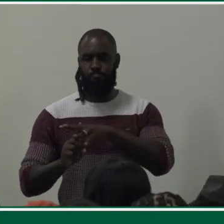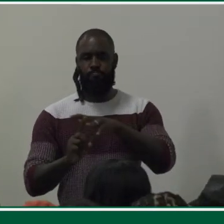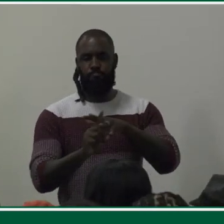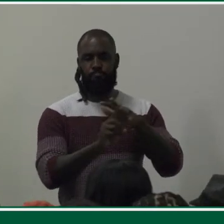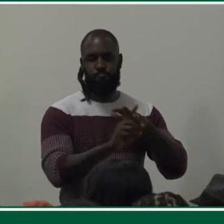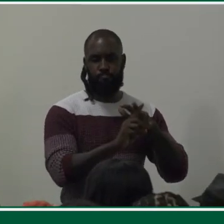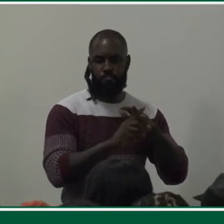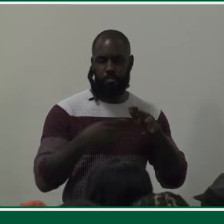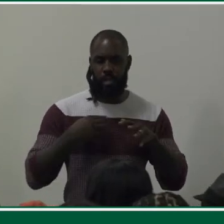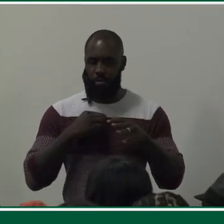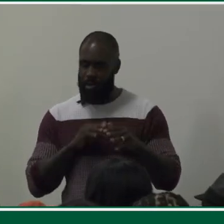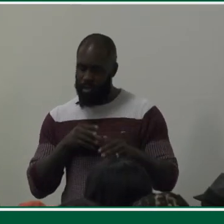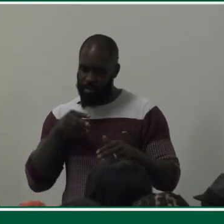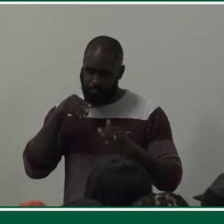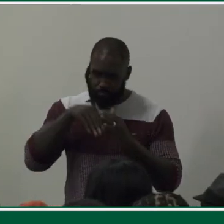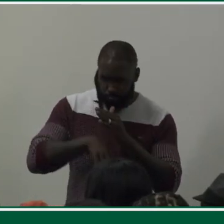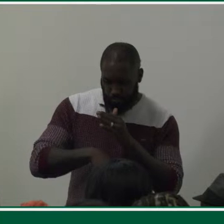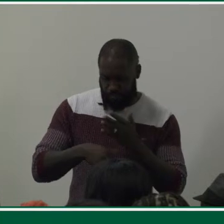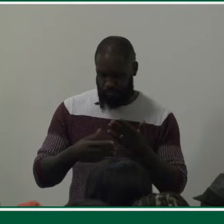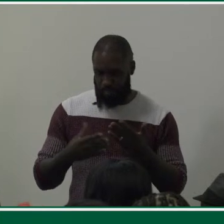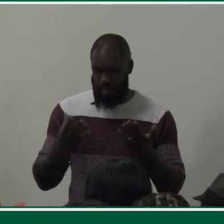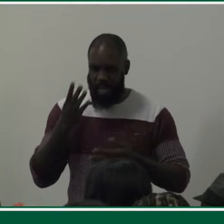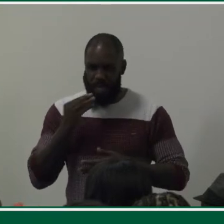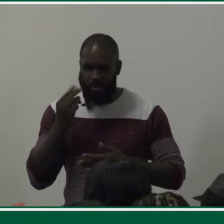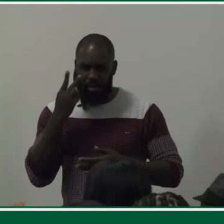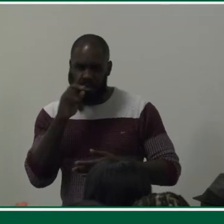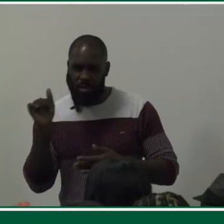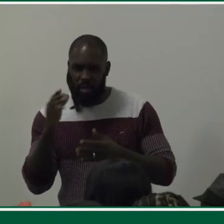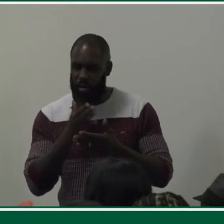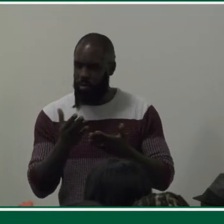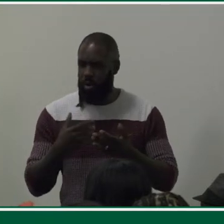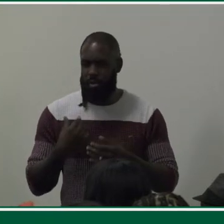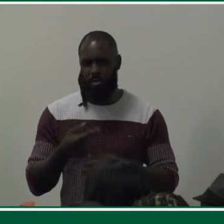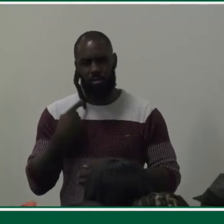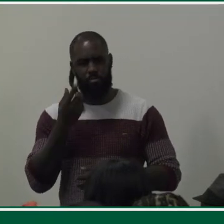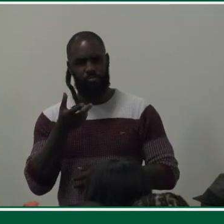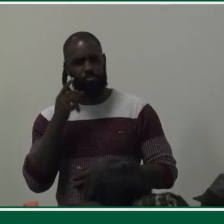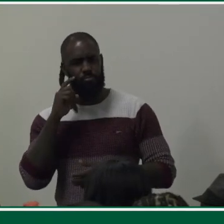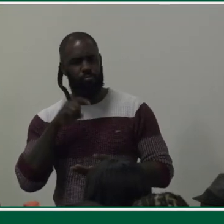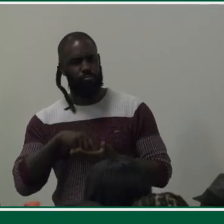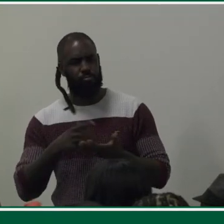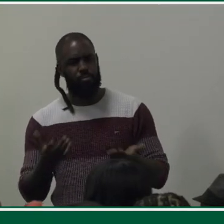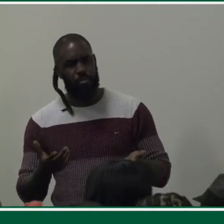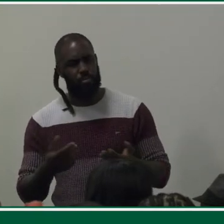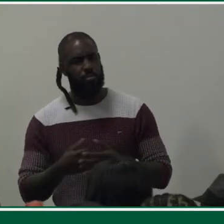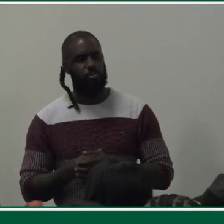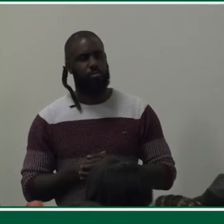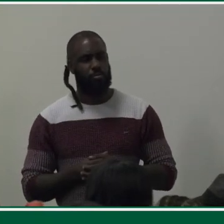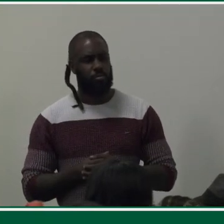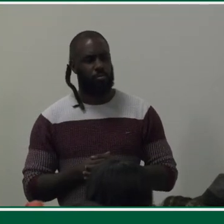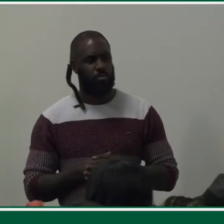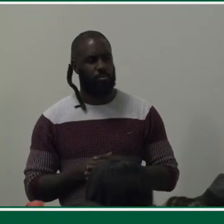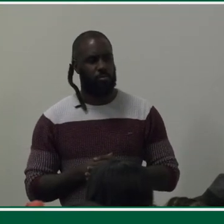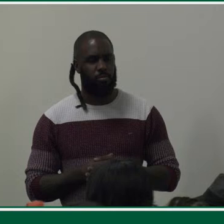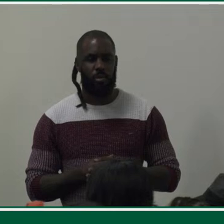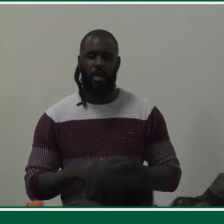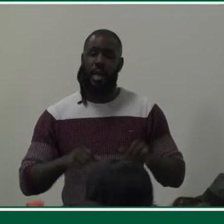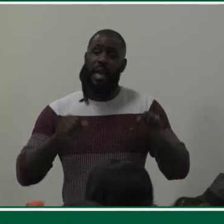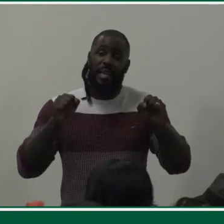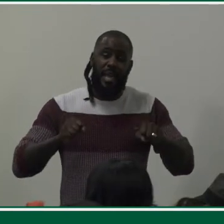to basically delve into what that experience looks like. And basically what we heard is that it can almost be